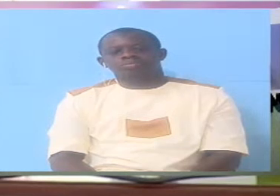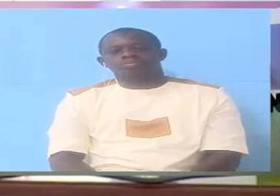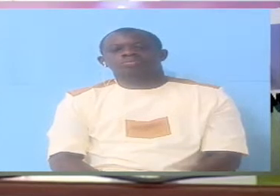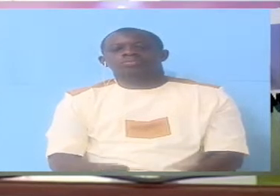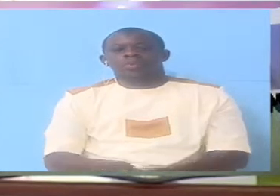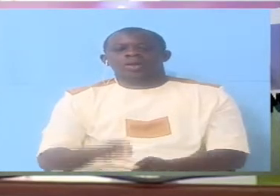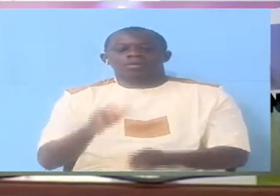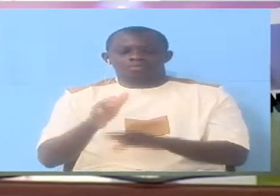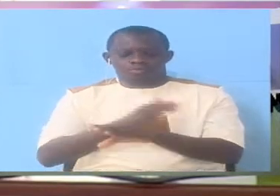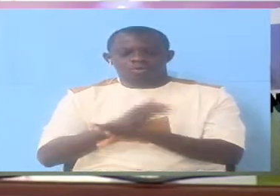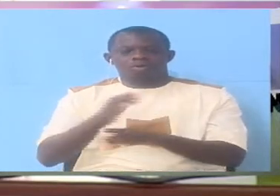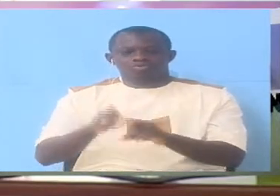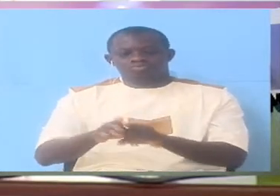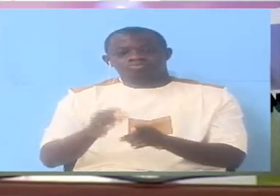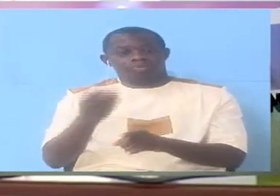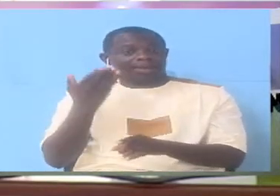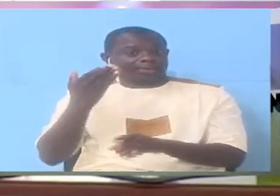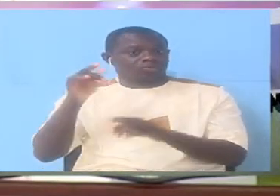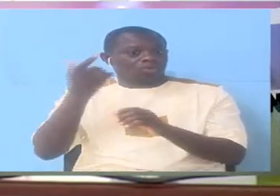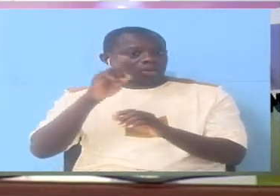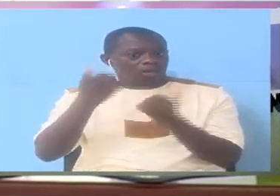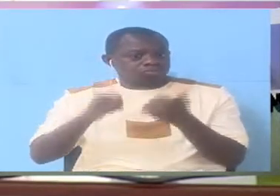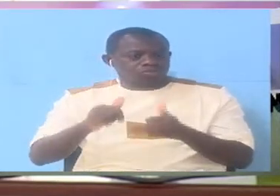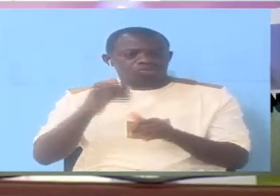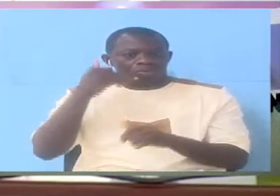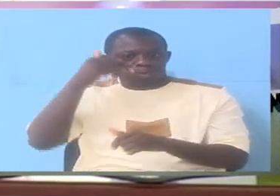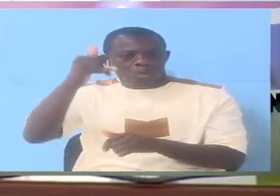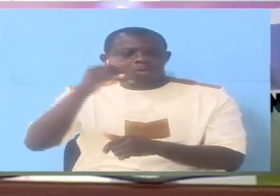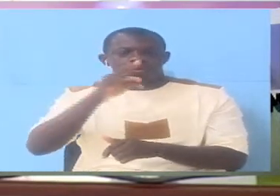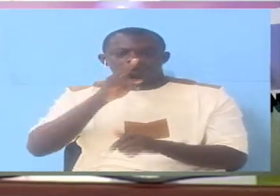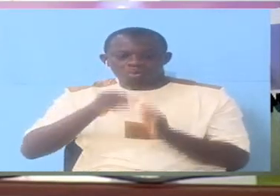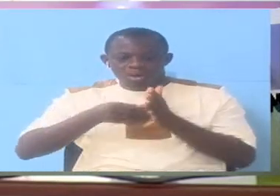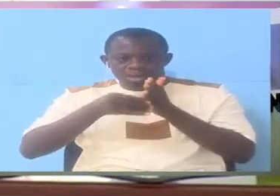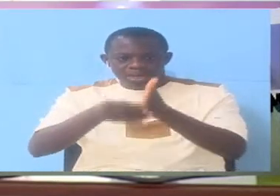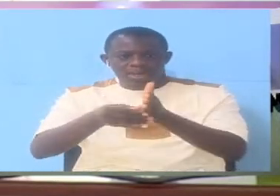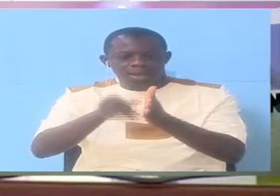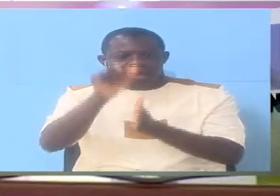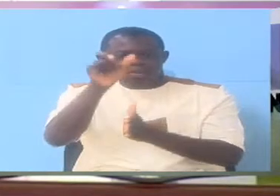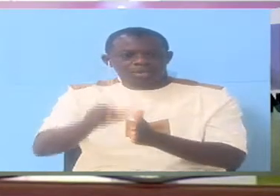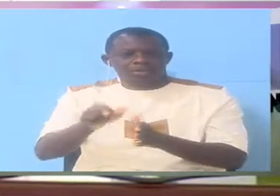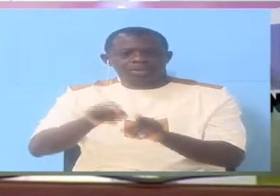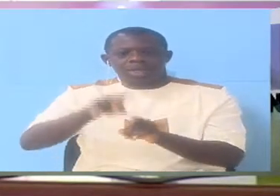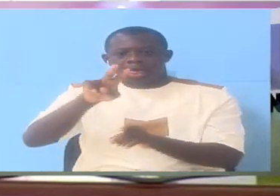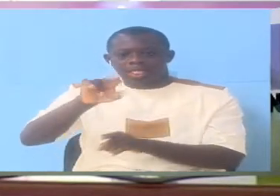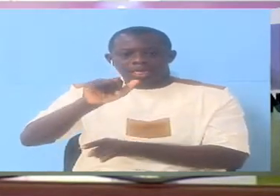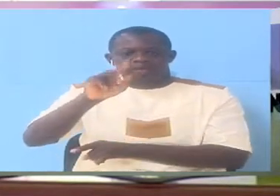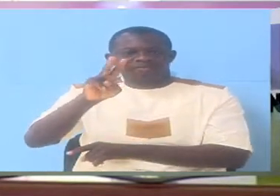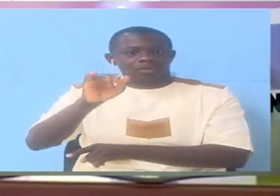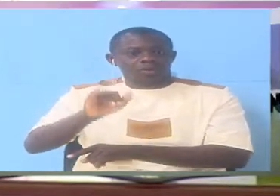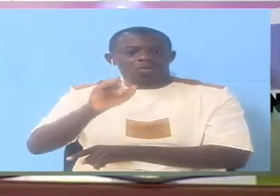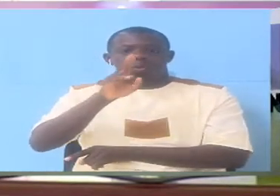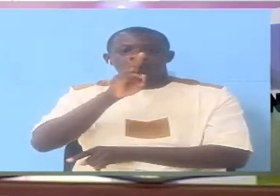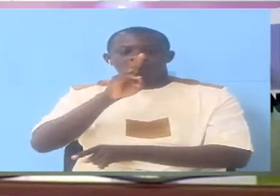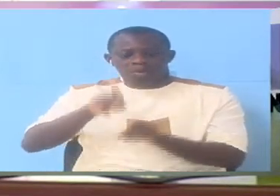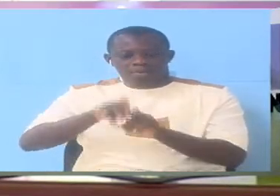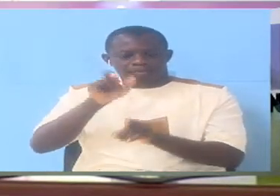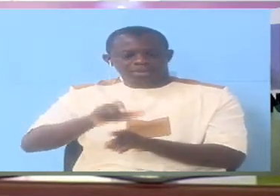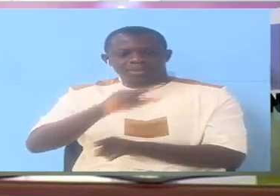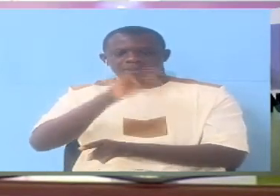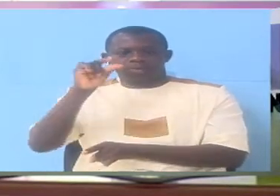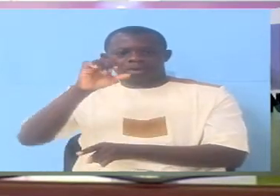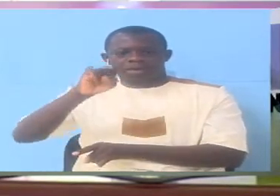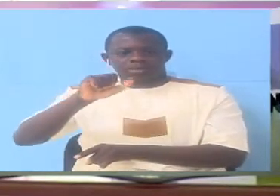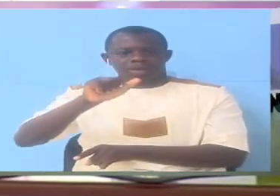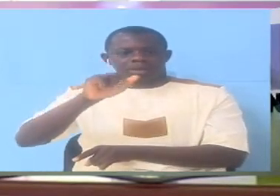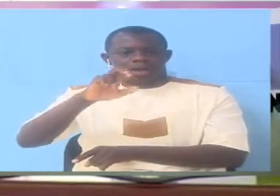that moment, we called the Navy commander, who was Lieutenant Commander Sajo Fofana, in an